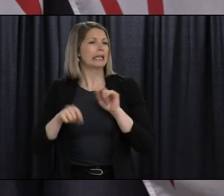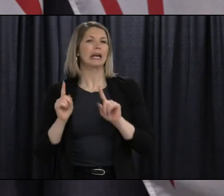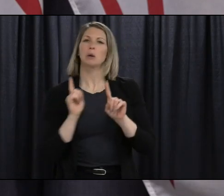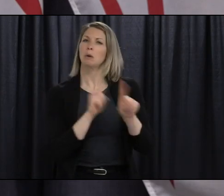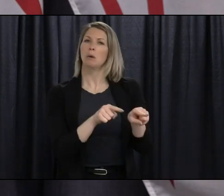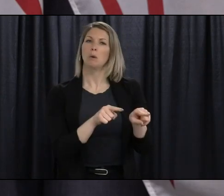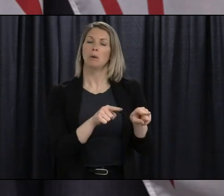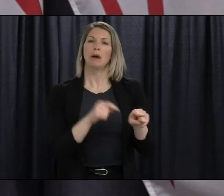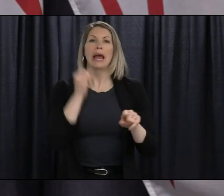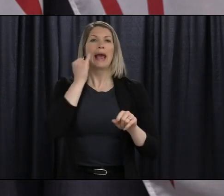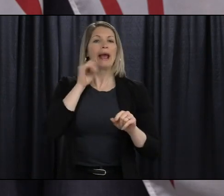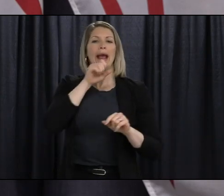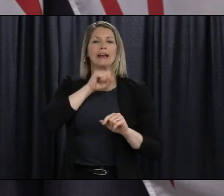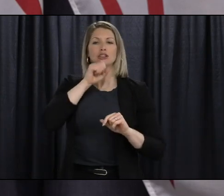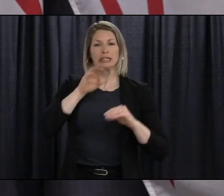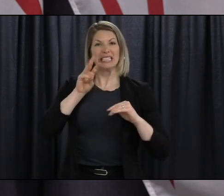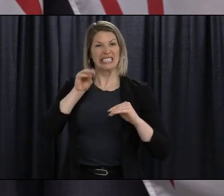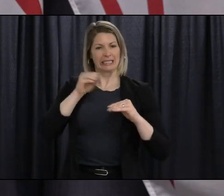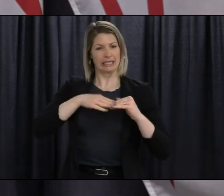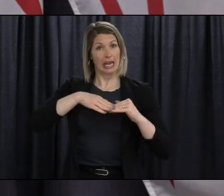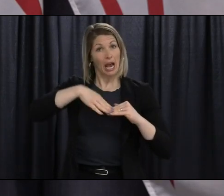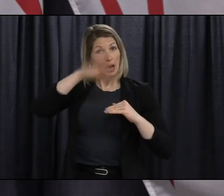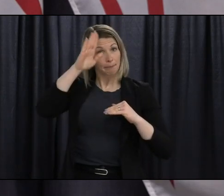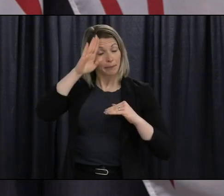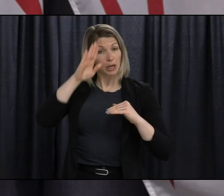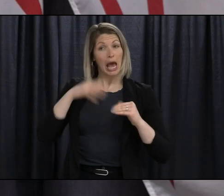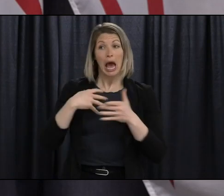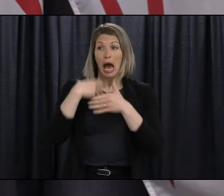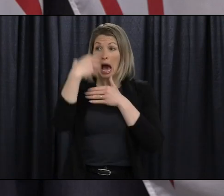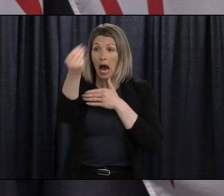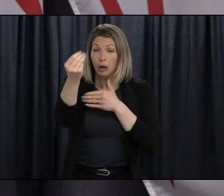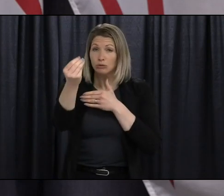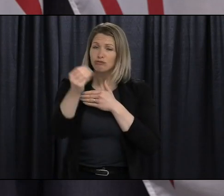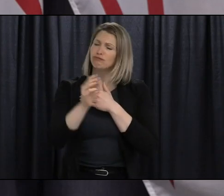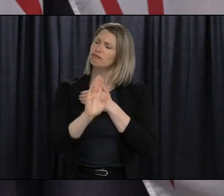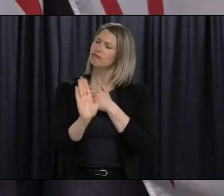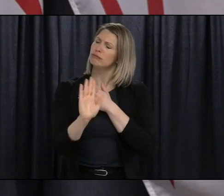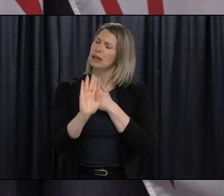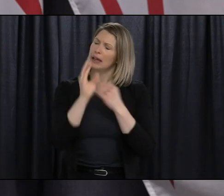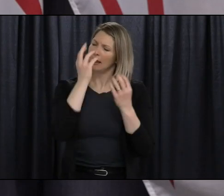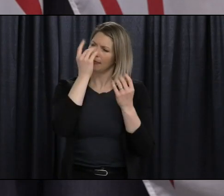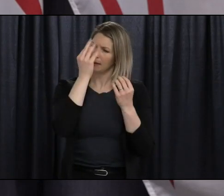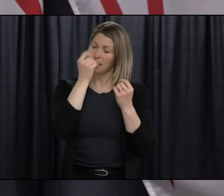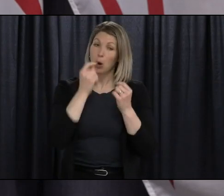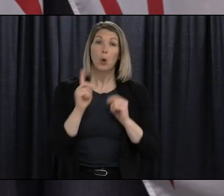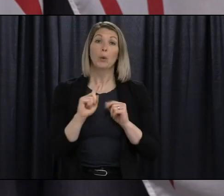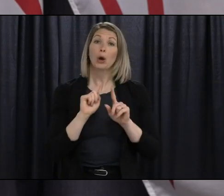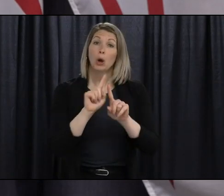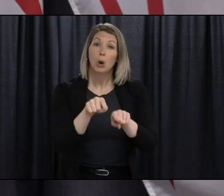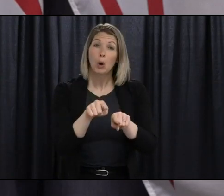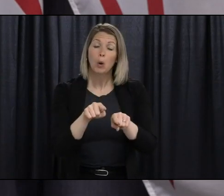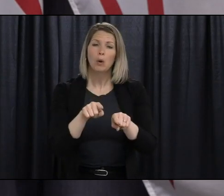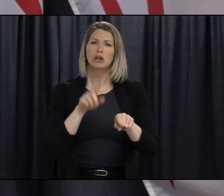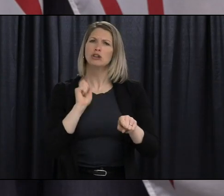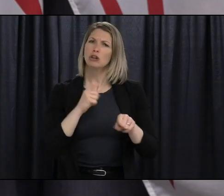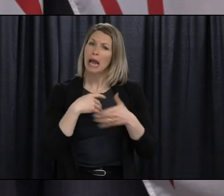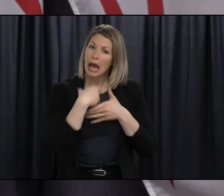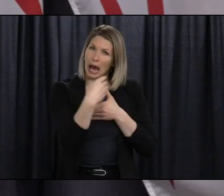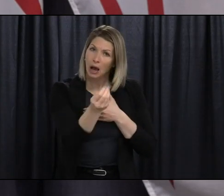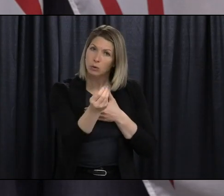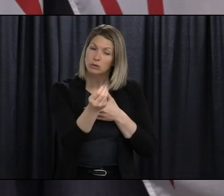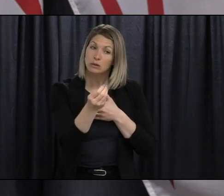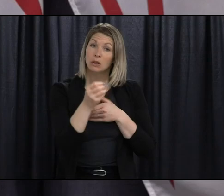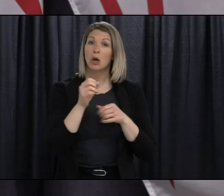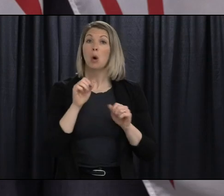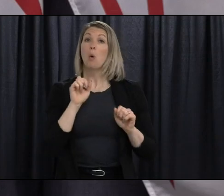risk for severe illness due to COVID-19 should consider not attending gatherings at all. We